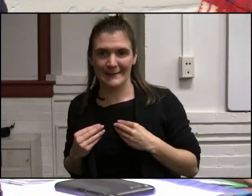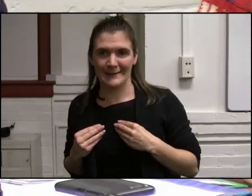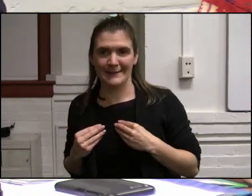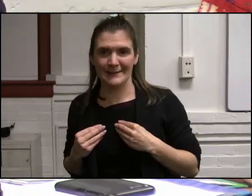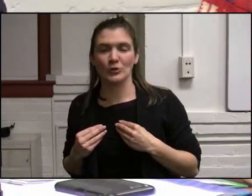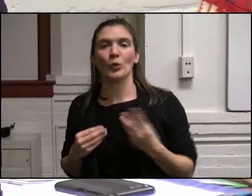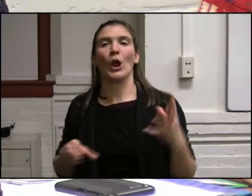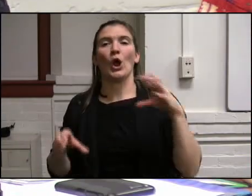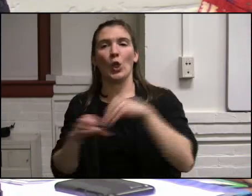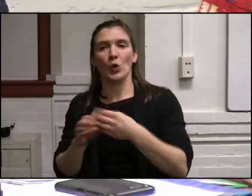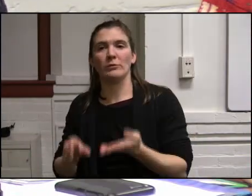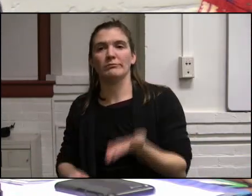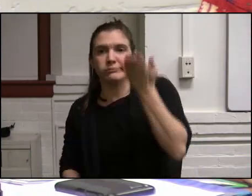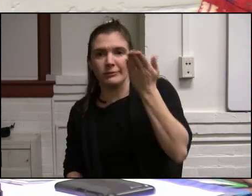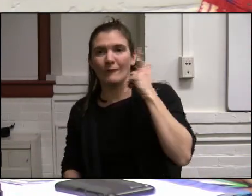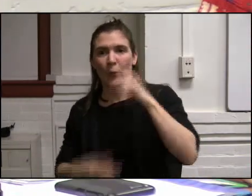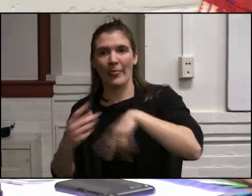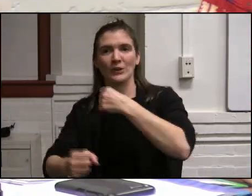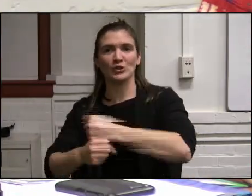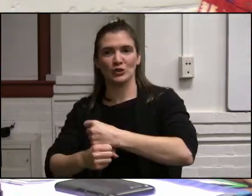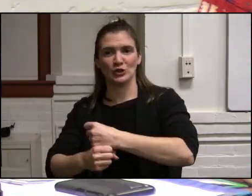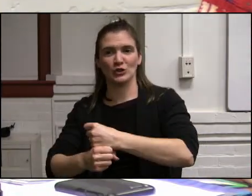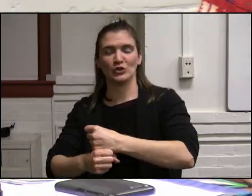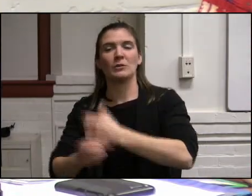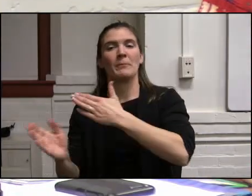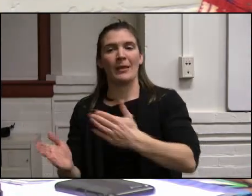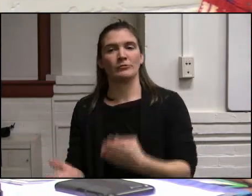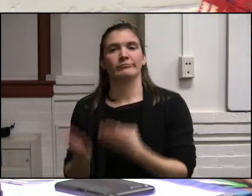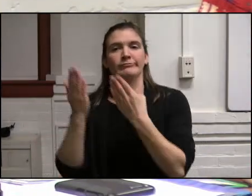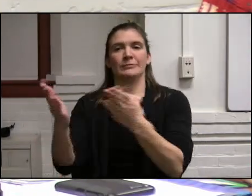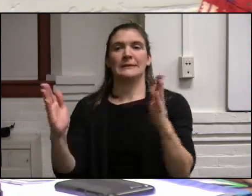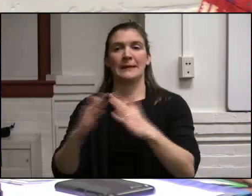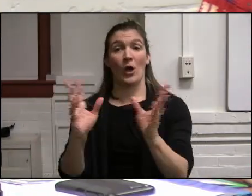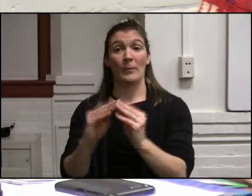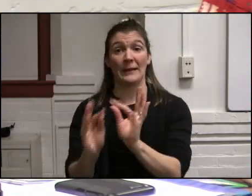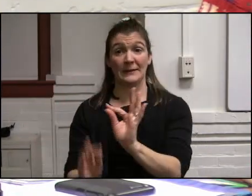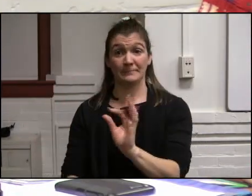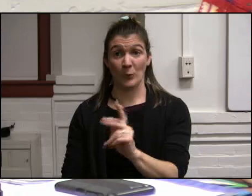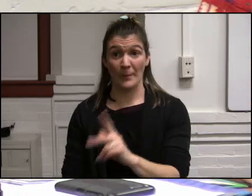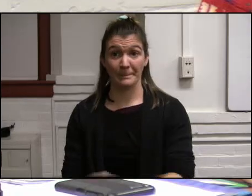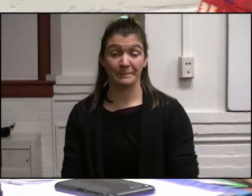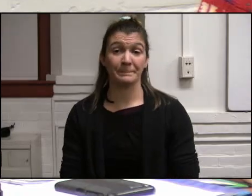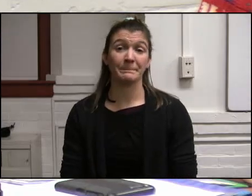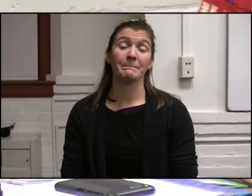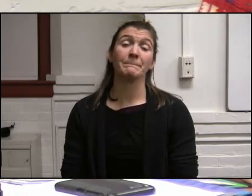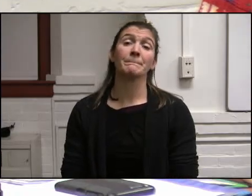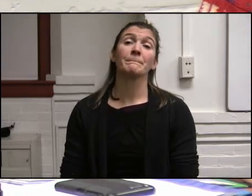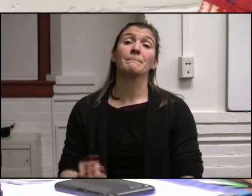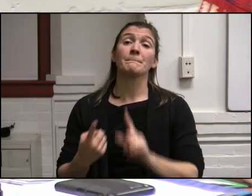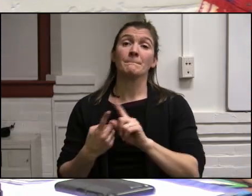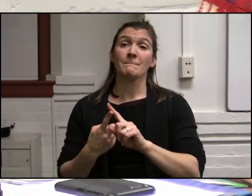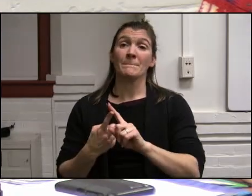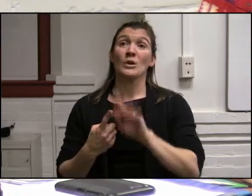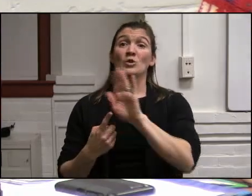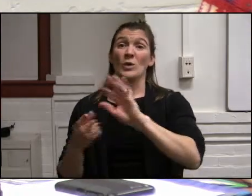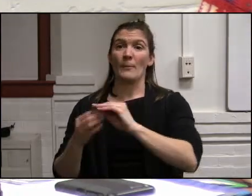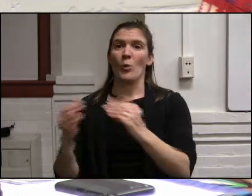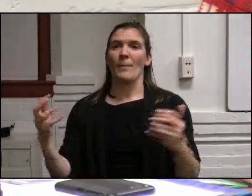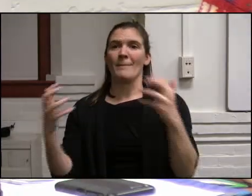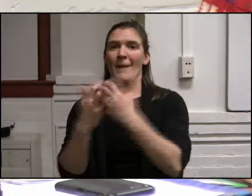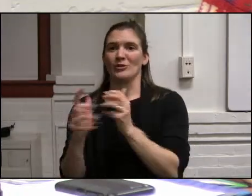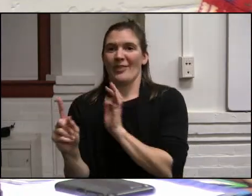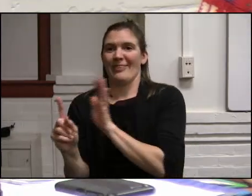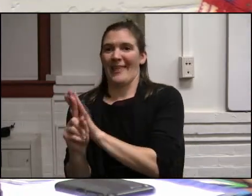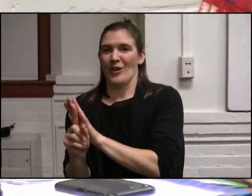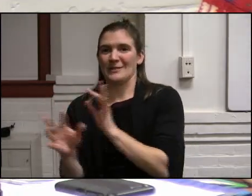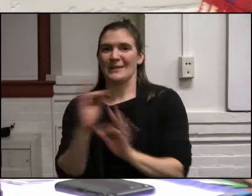of including that higher figure in the budget that you intend to recommend for this year's Representative Town Meeting to consider, so that your number will match